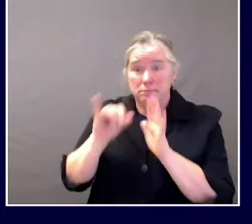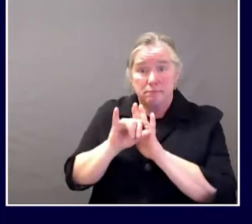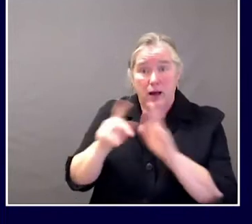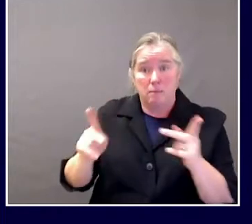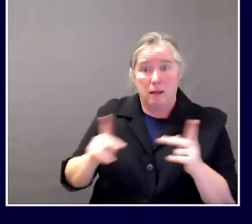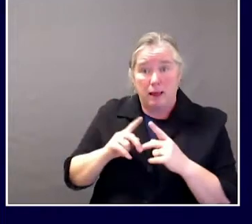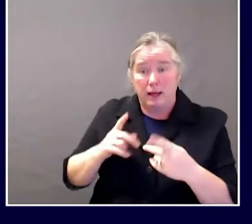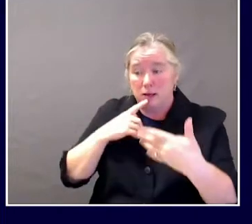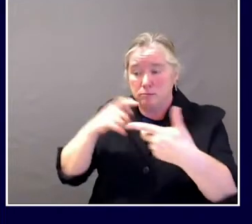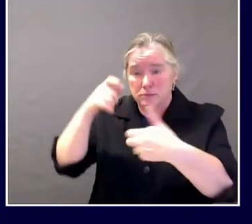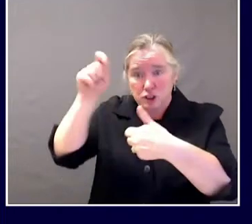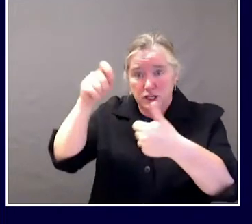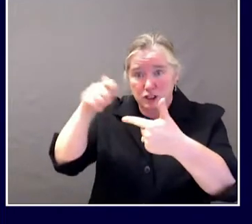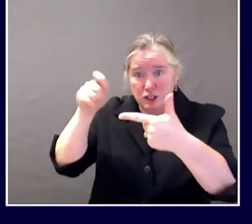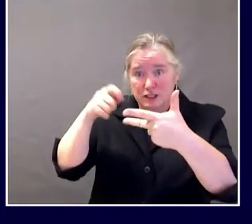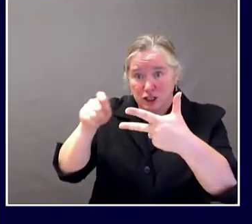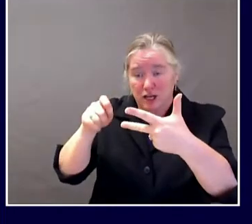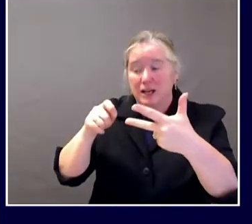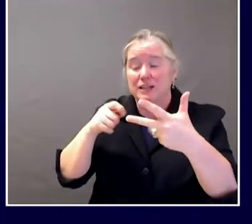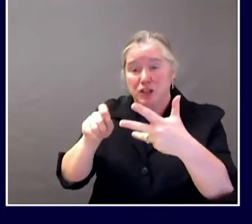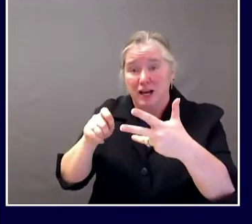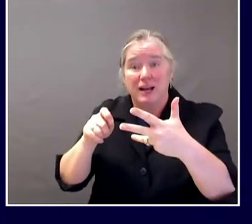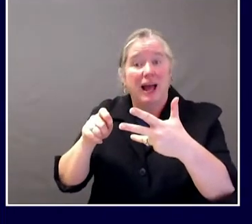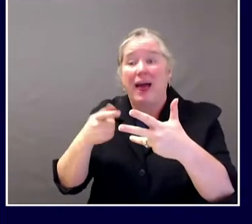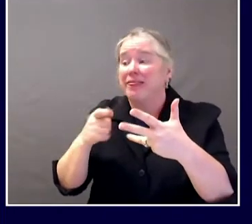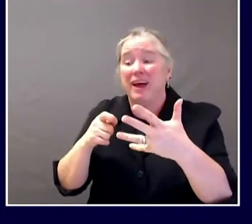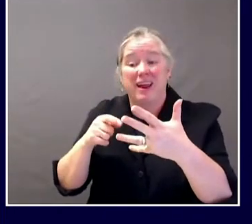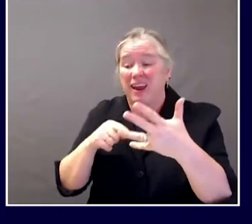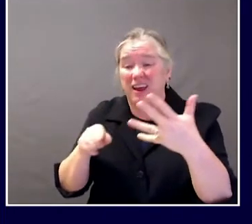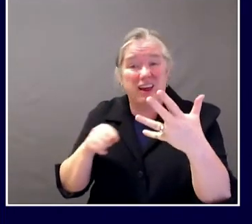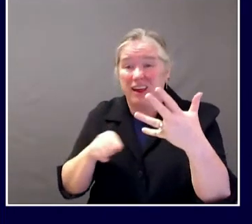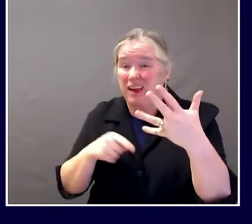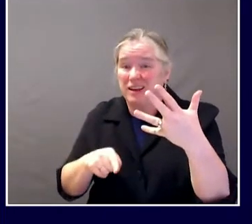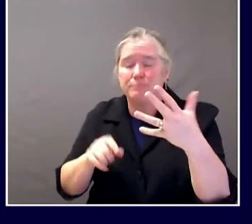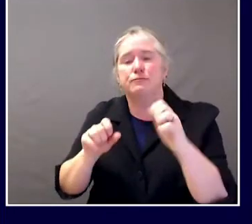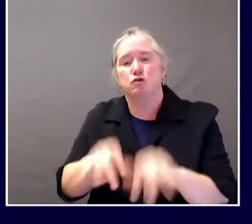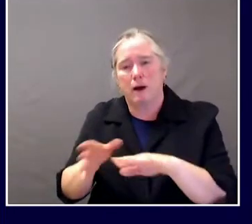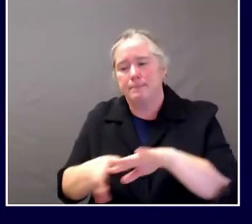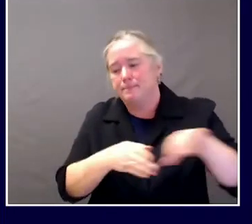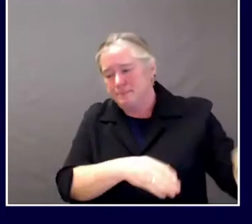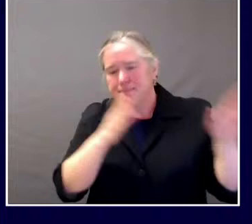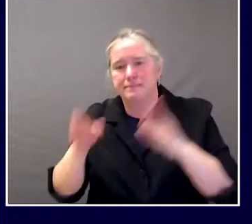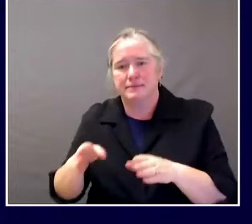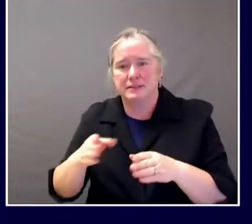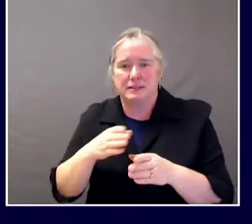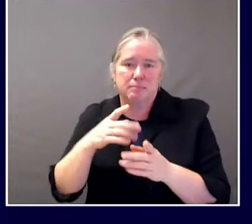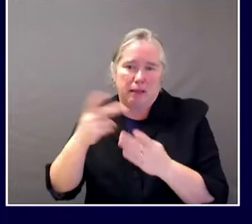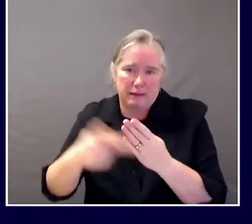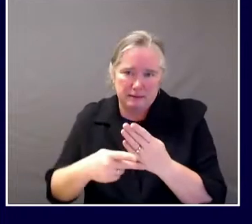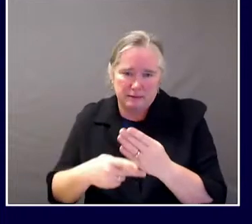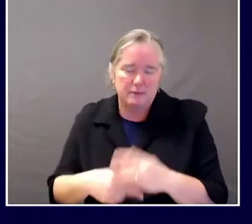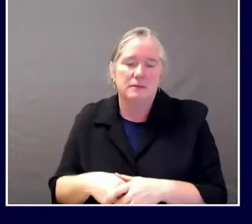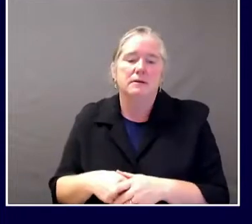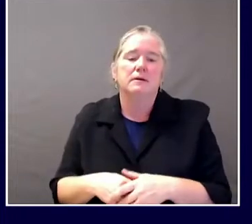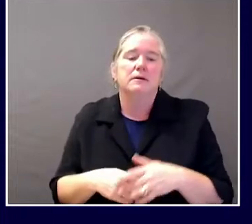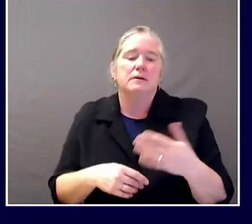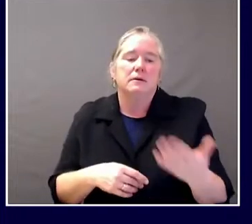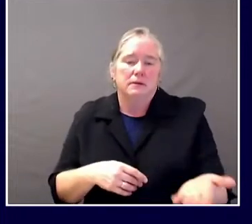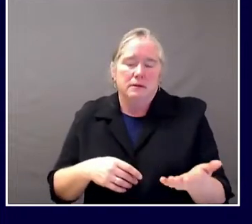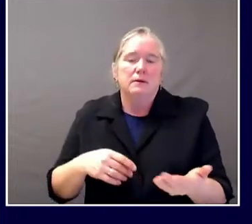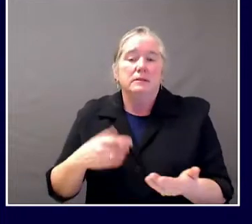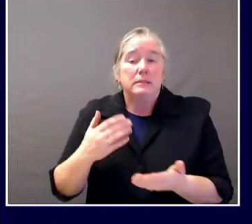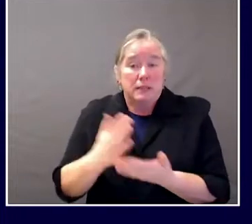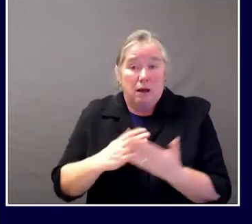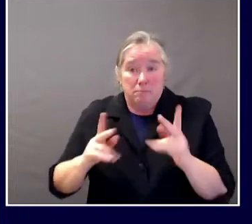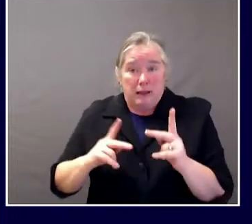process. Some facilities. So it's clearly right. Yeah, some facilities have been promising, but as we went inside of them, it turned